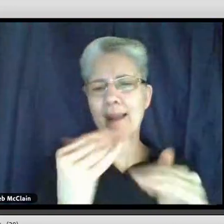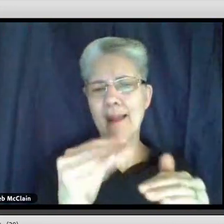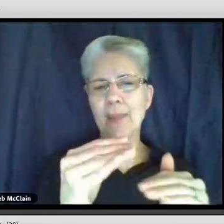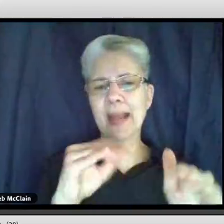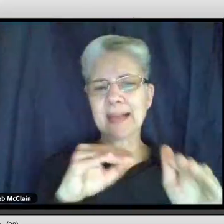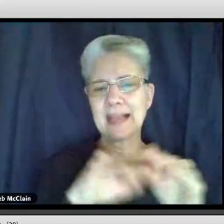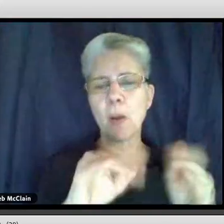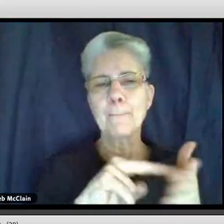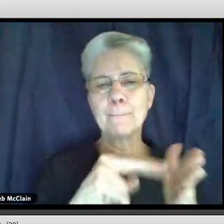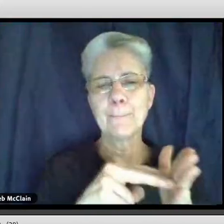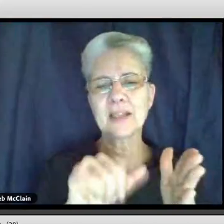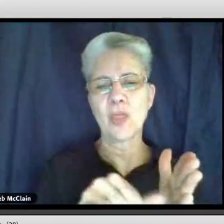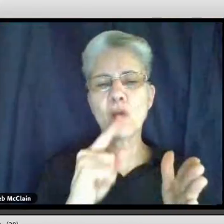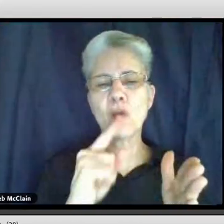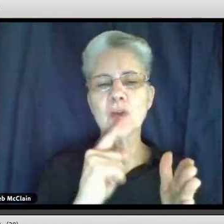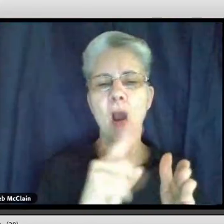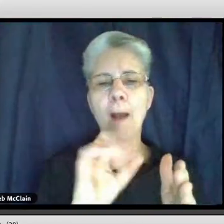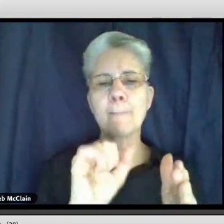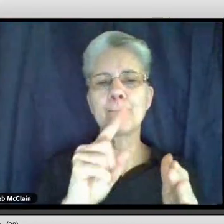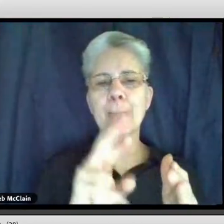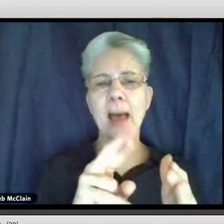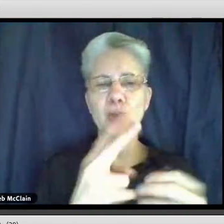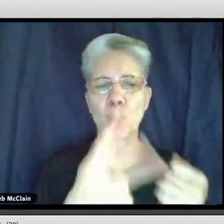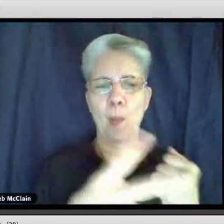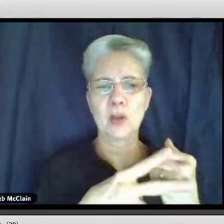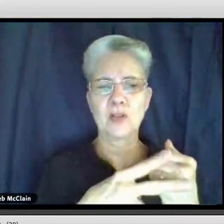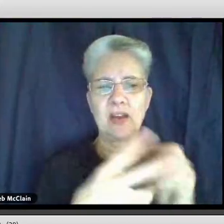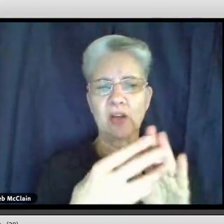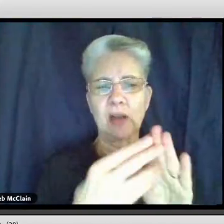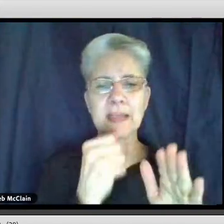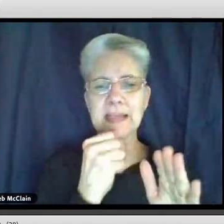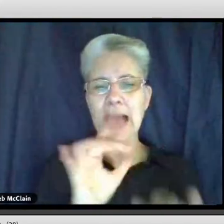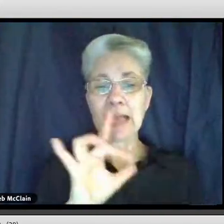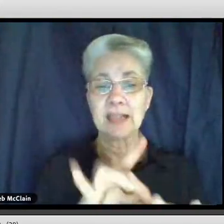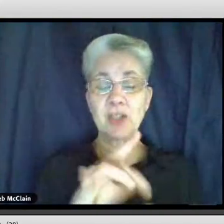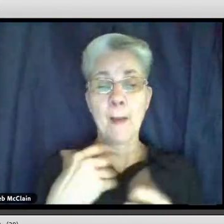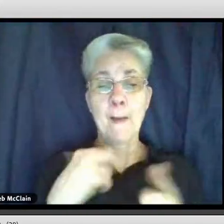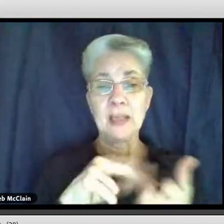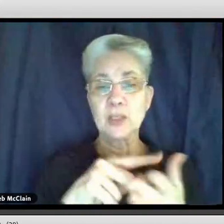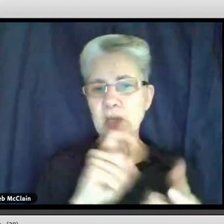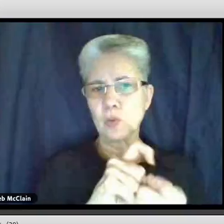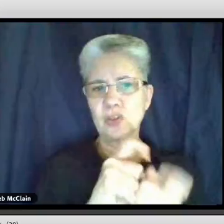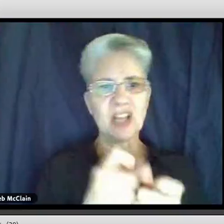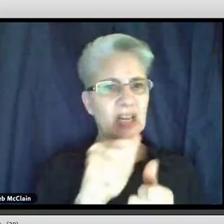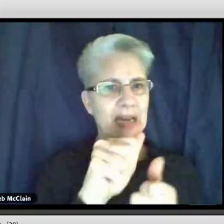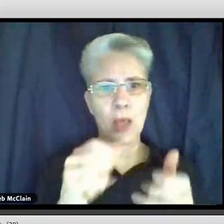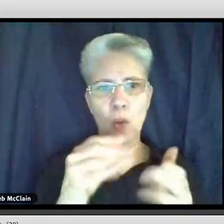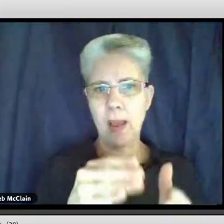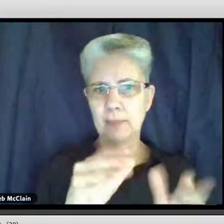accessibility means that those are our master preservation copies, and not touching them means we don't alter them in any way.